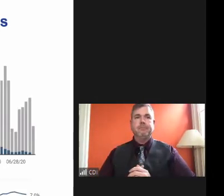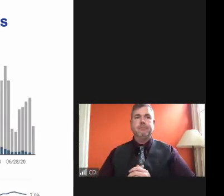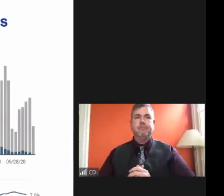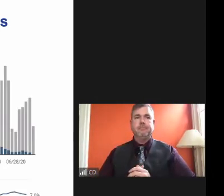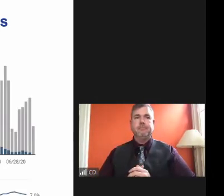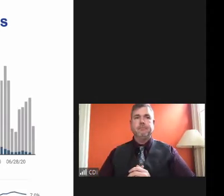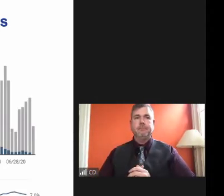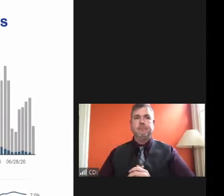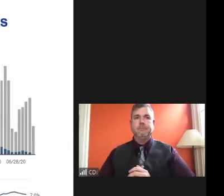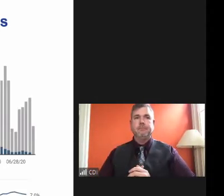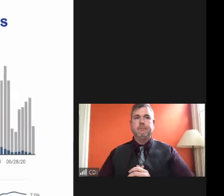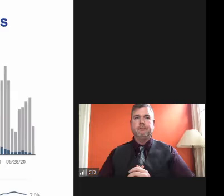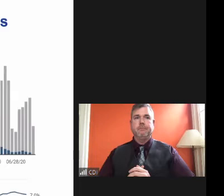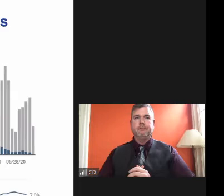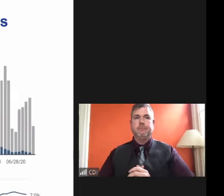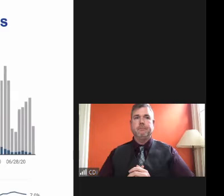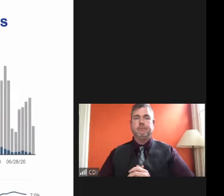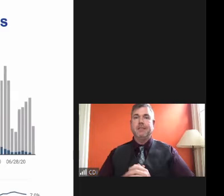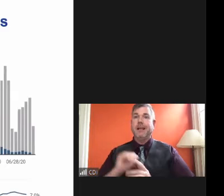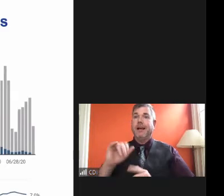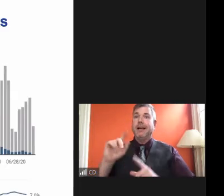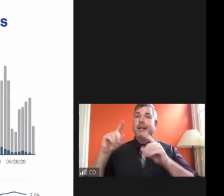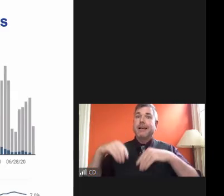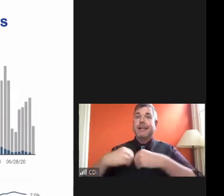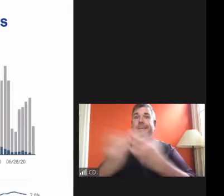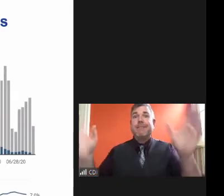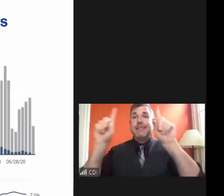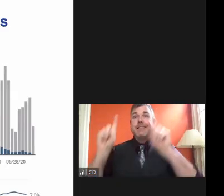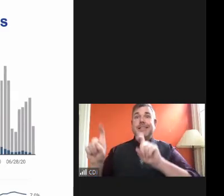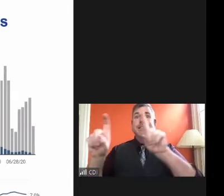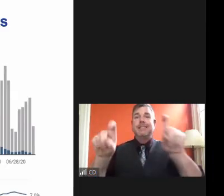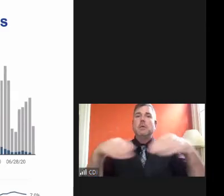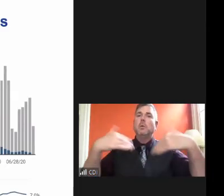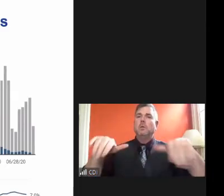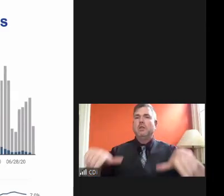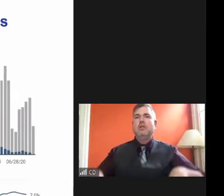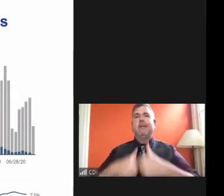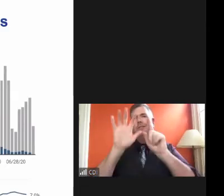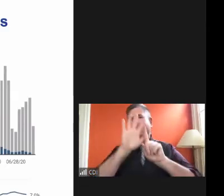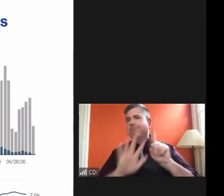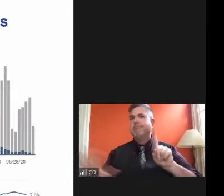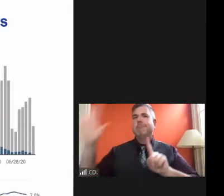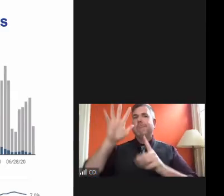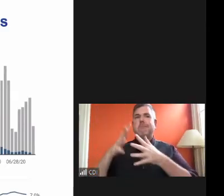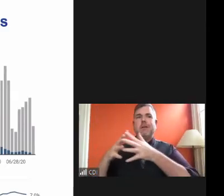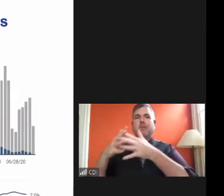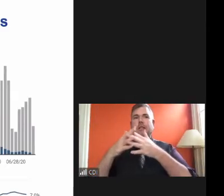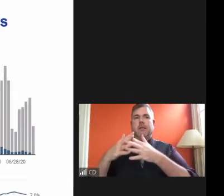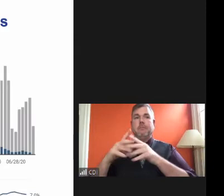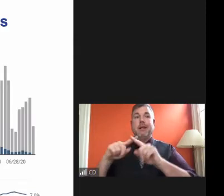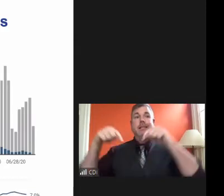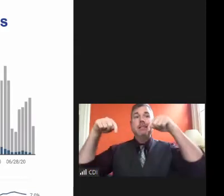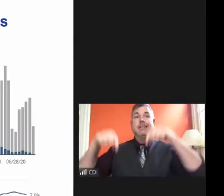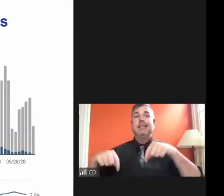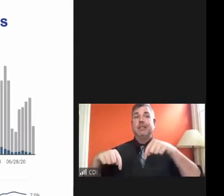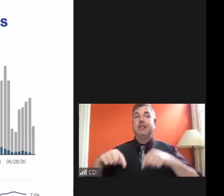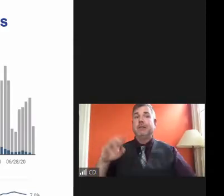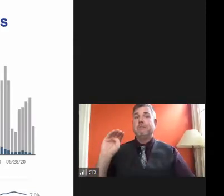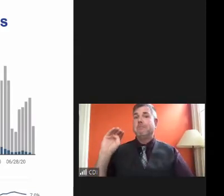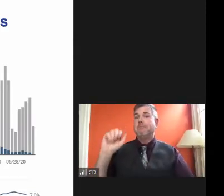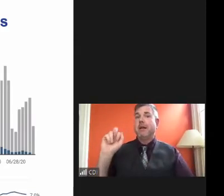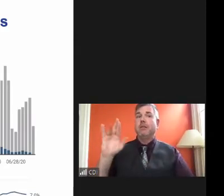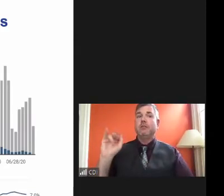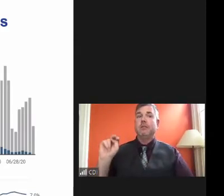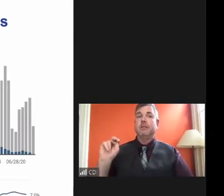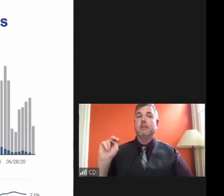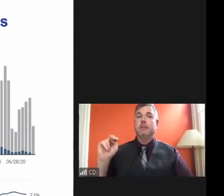think our approach, particularly in Marin, has recognized that we need that data, that information